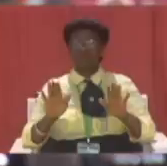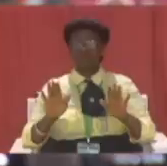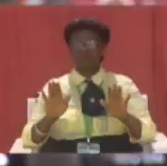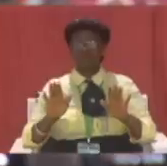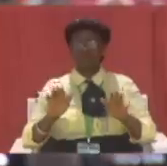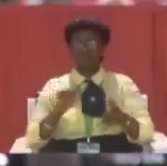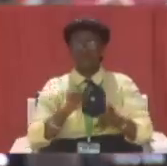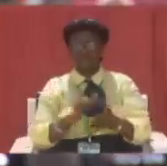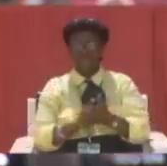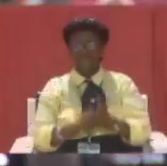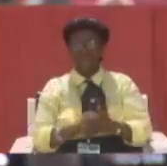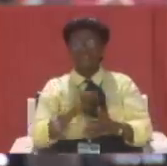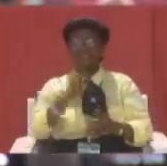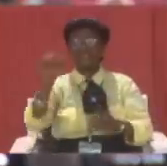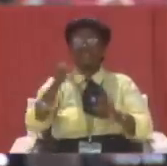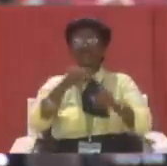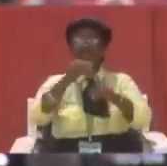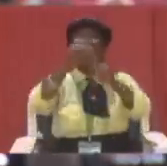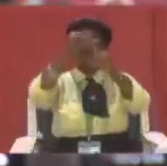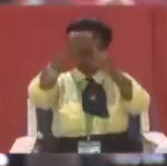that is